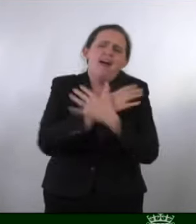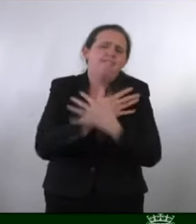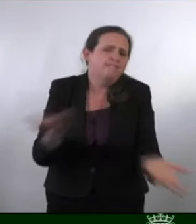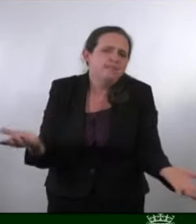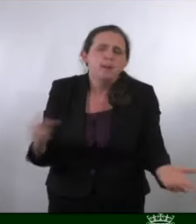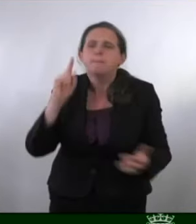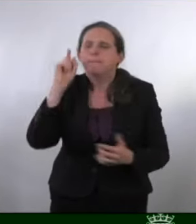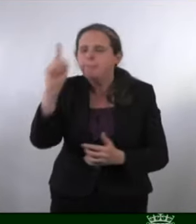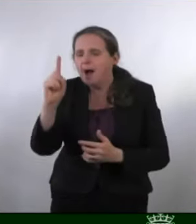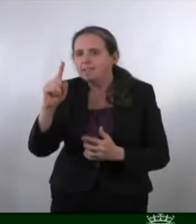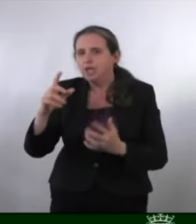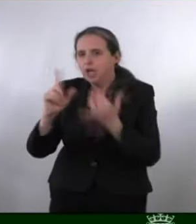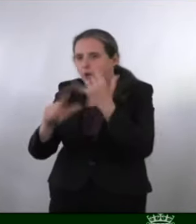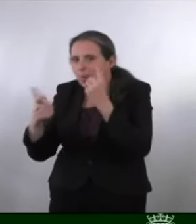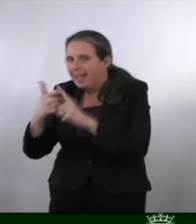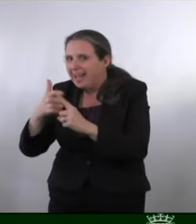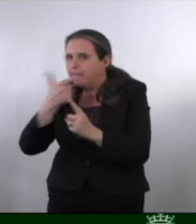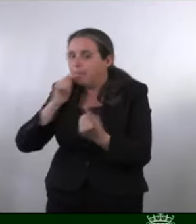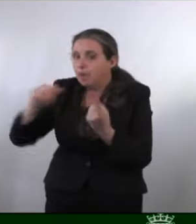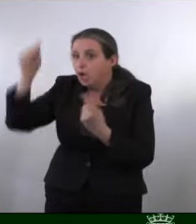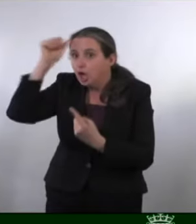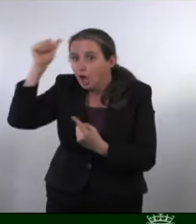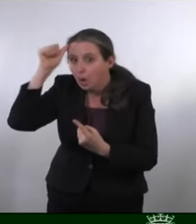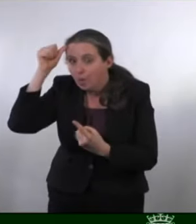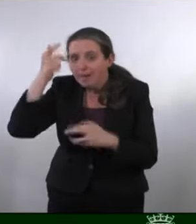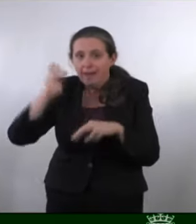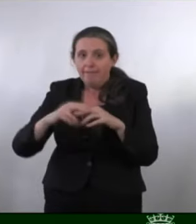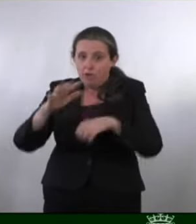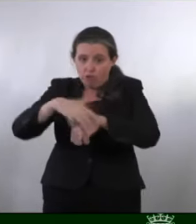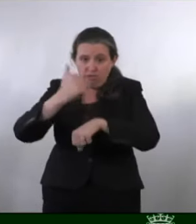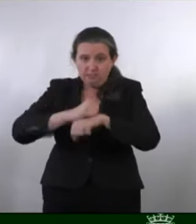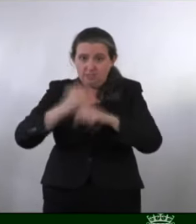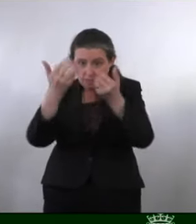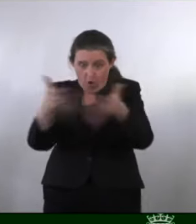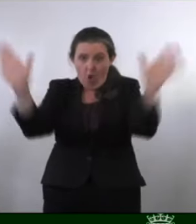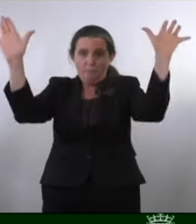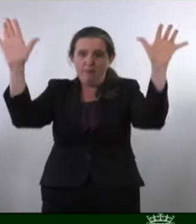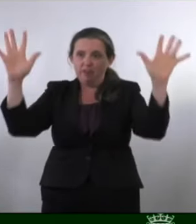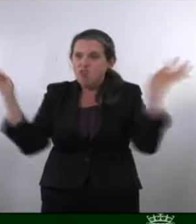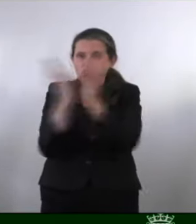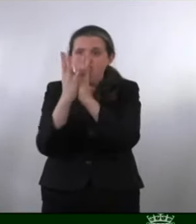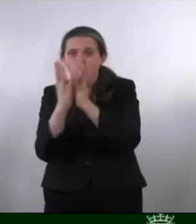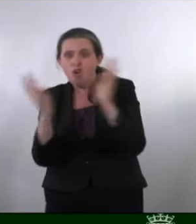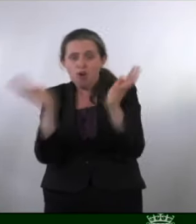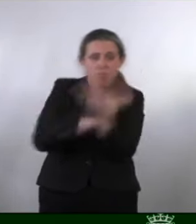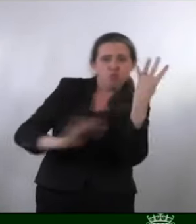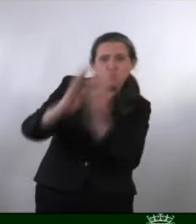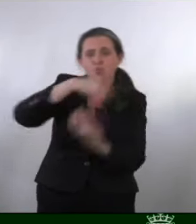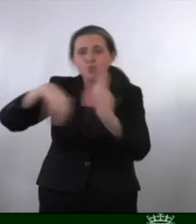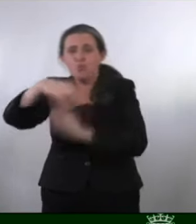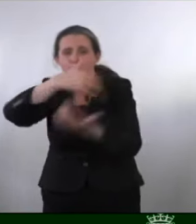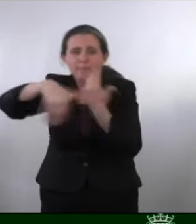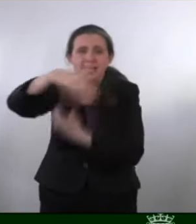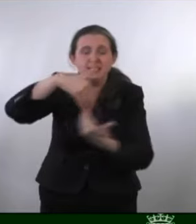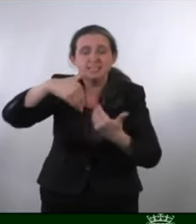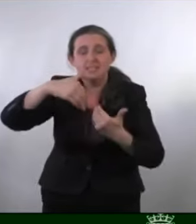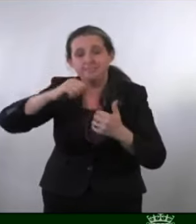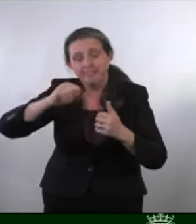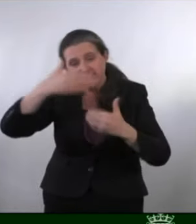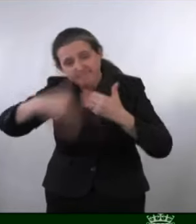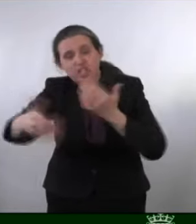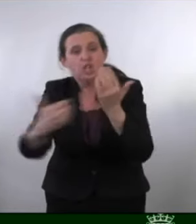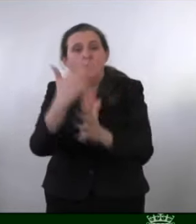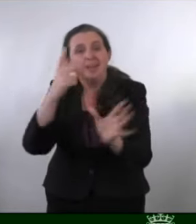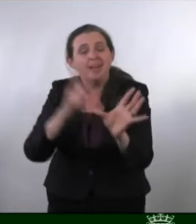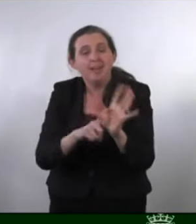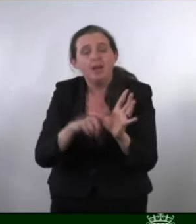a real risk that if we blow it at Christmas with a big blowout Christmas, then we'll pay for it in the new year. And